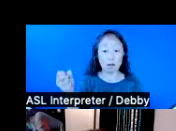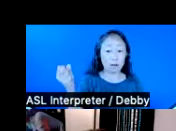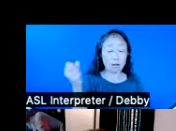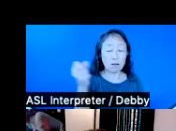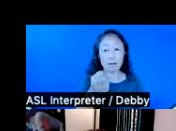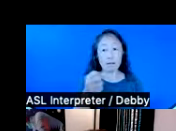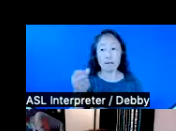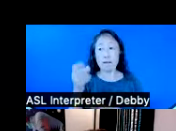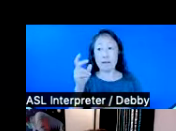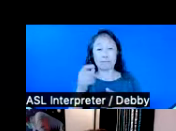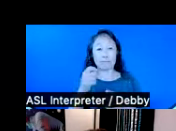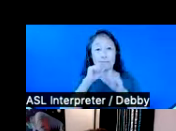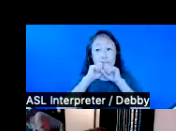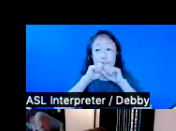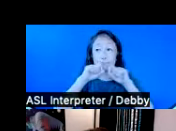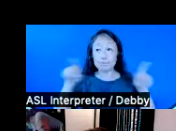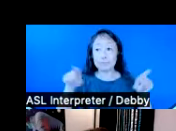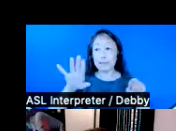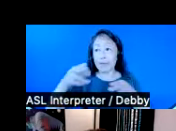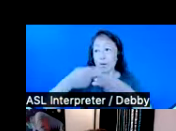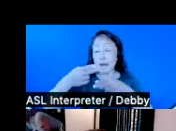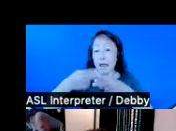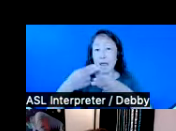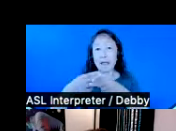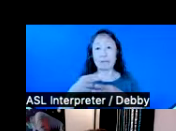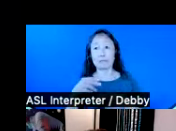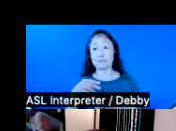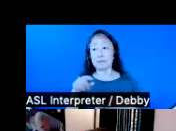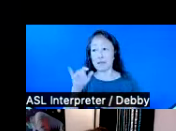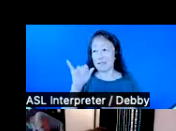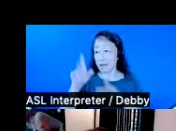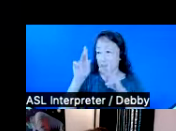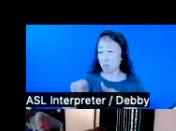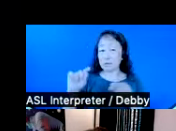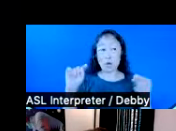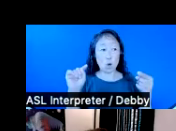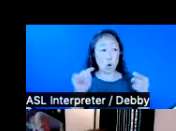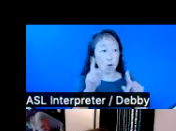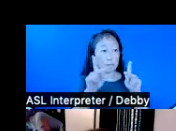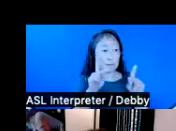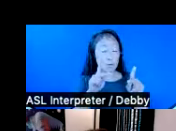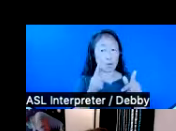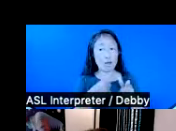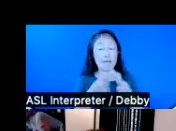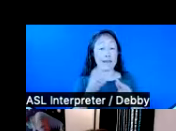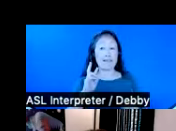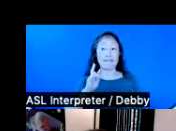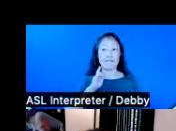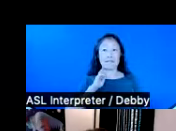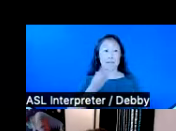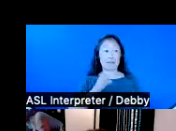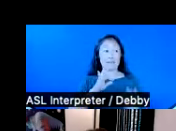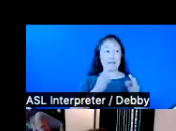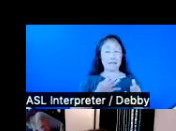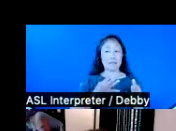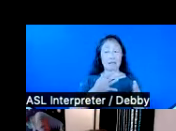public knowledge that this person is hurting people, the victim and their family end up carrying the majority of